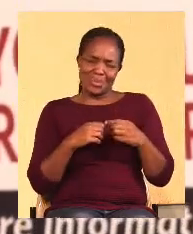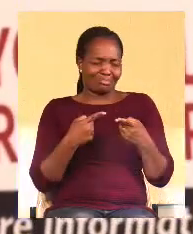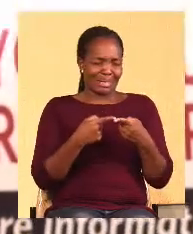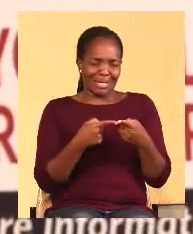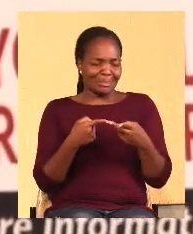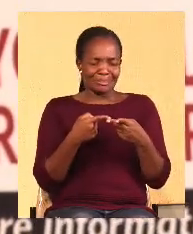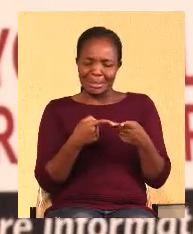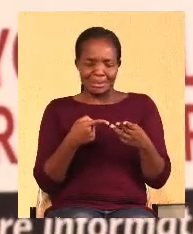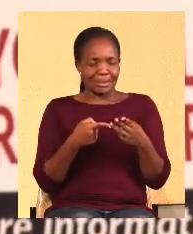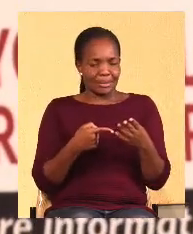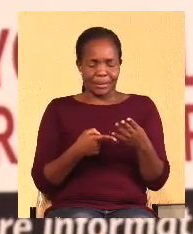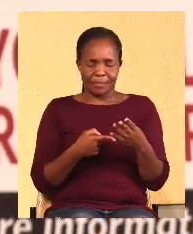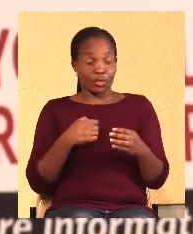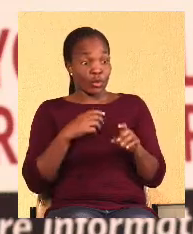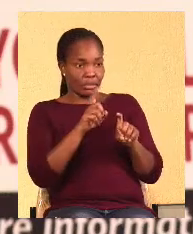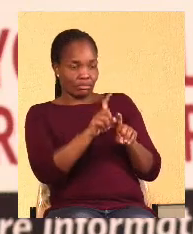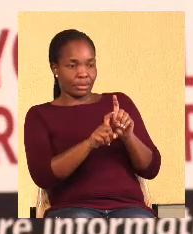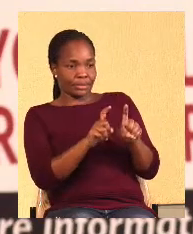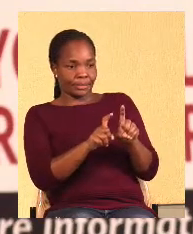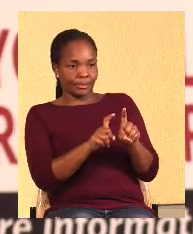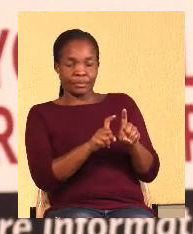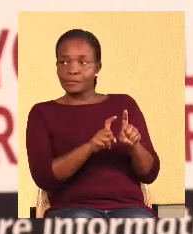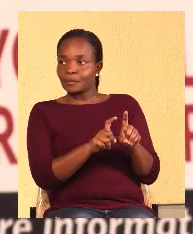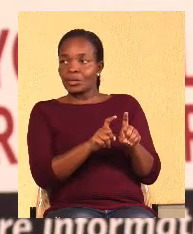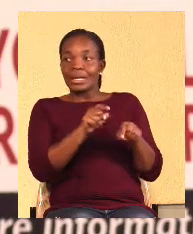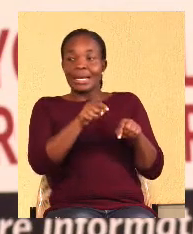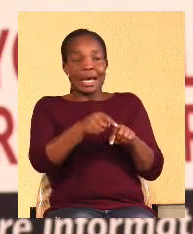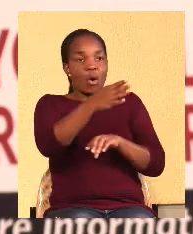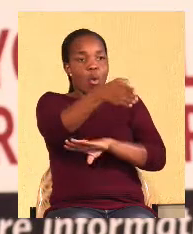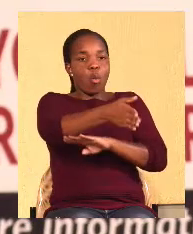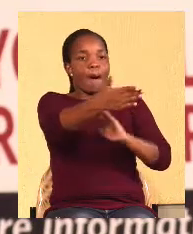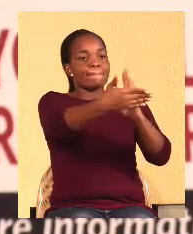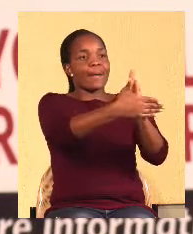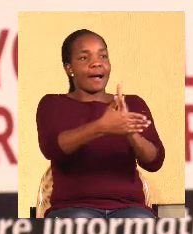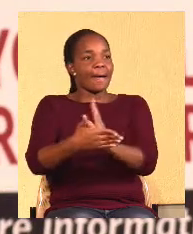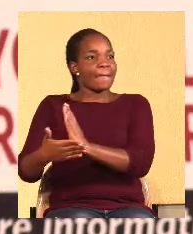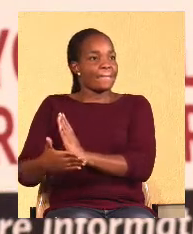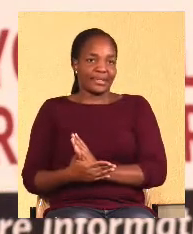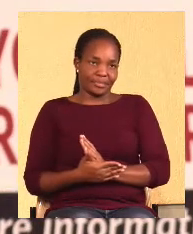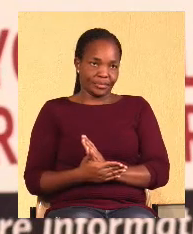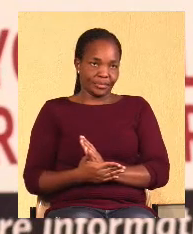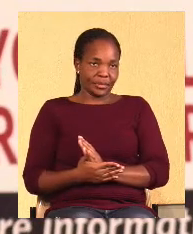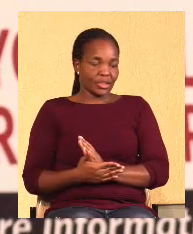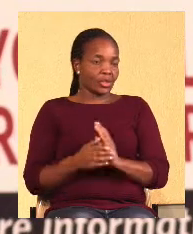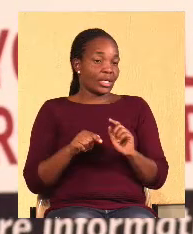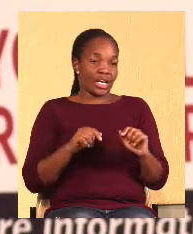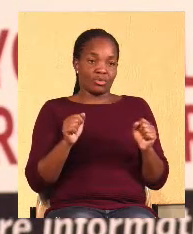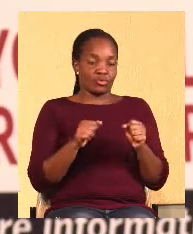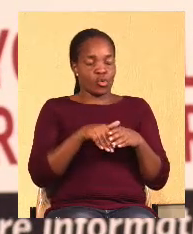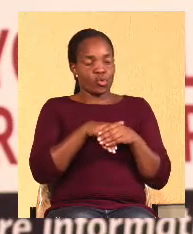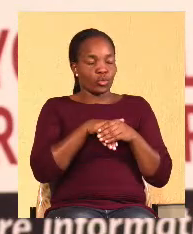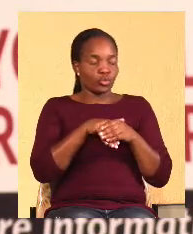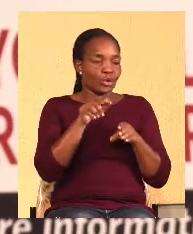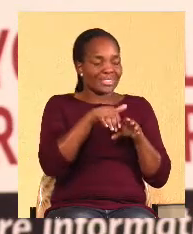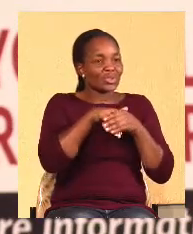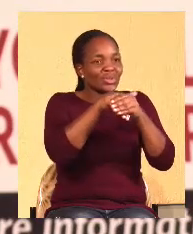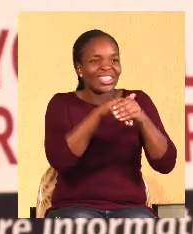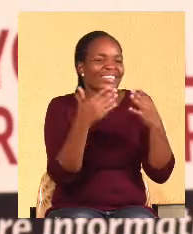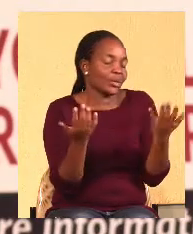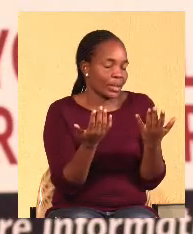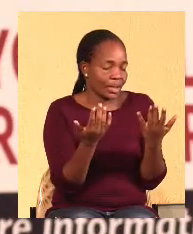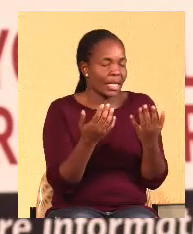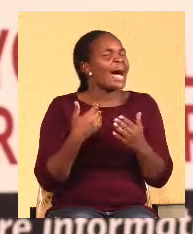For example, now because the borders are closed, we can no more ask about traveling history, but traveling history was